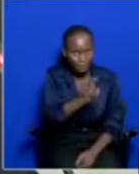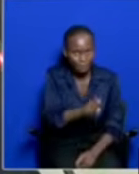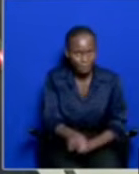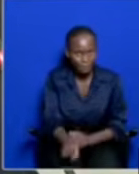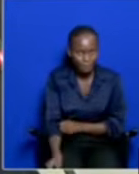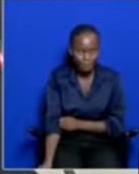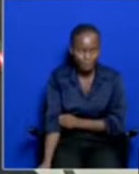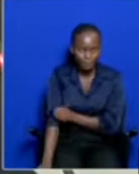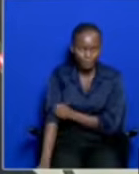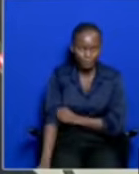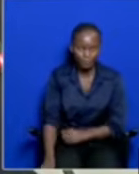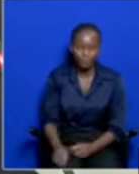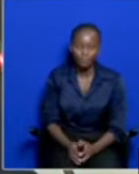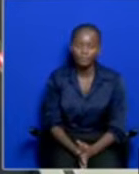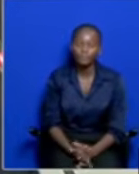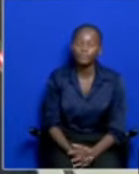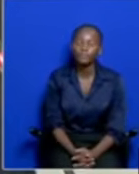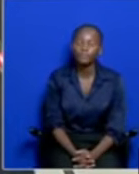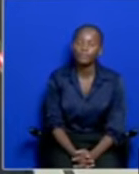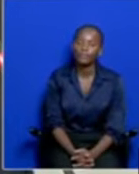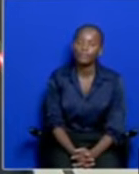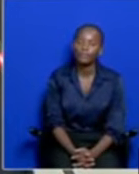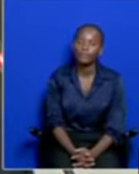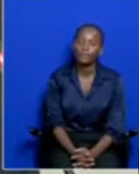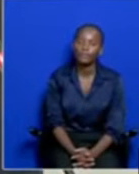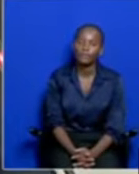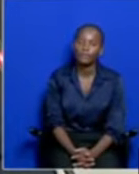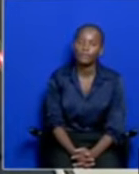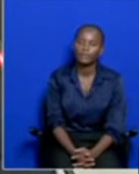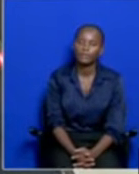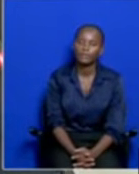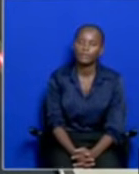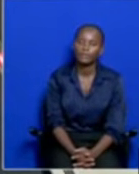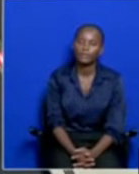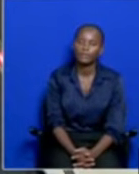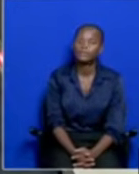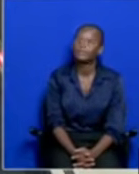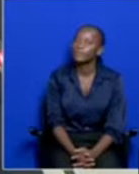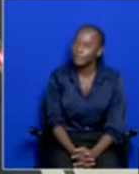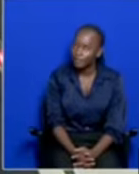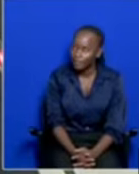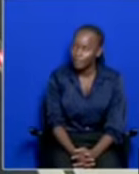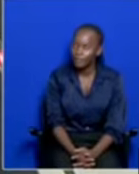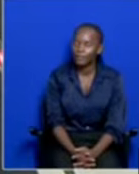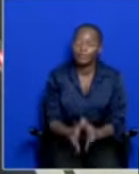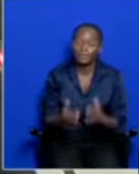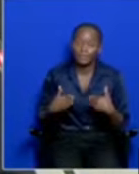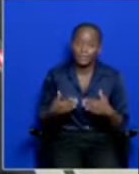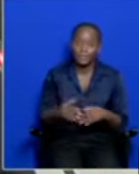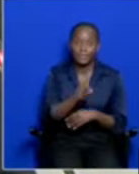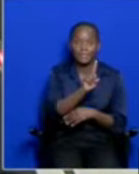let me start with the DPP. The best way,